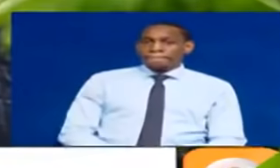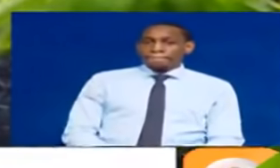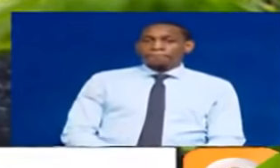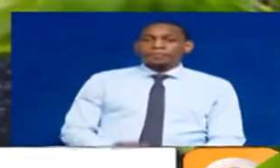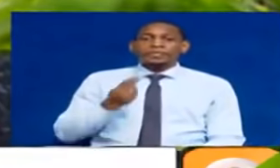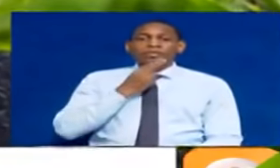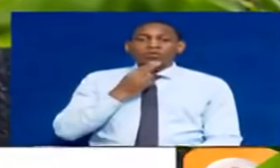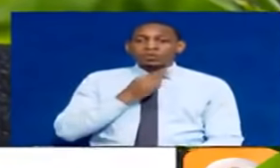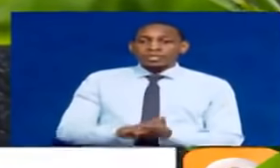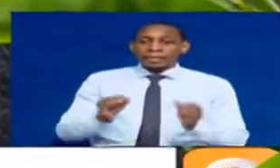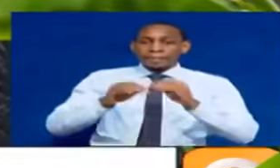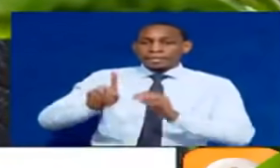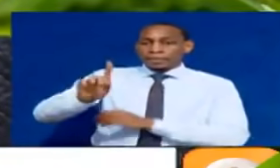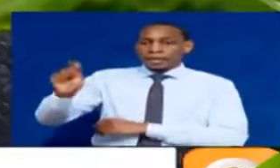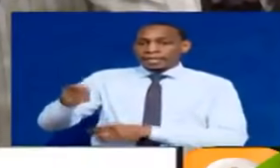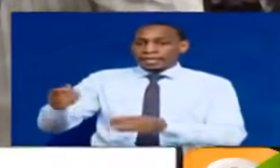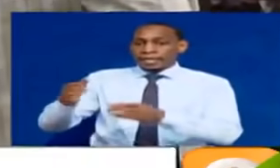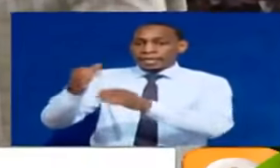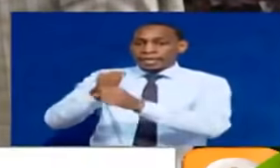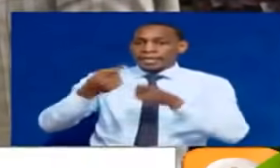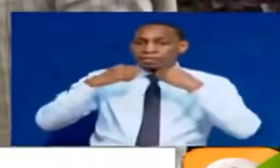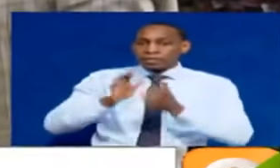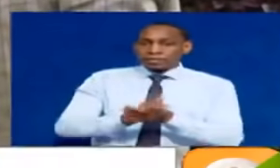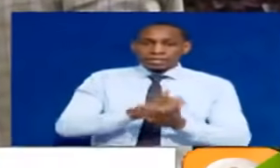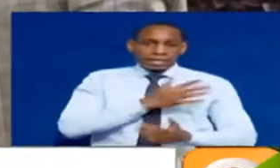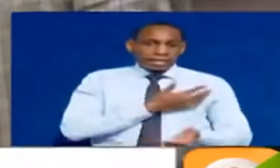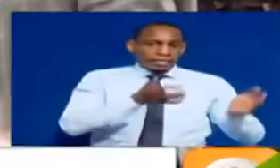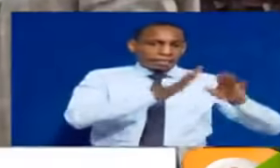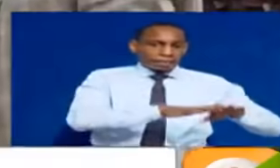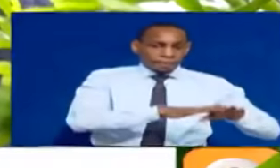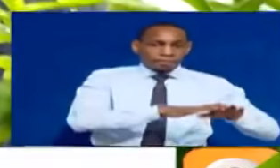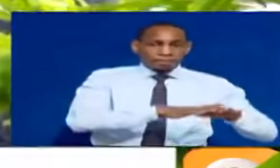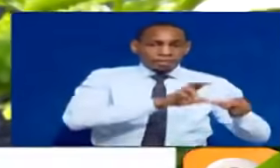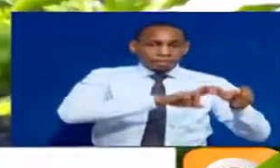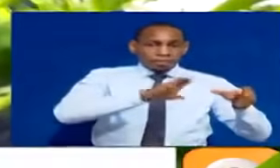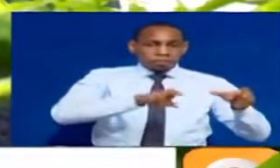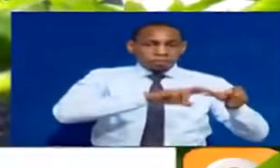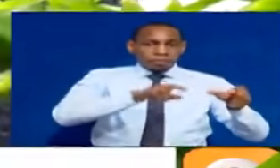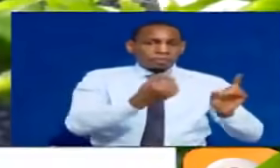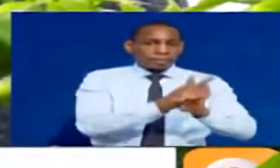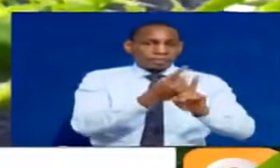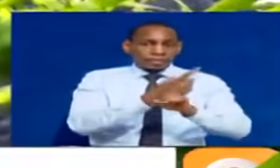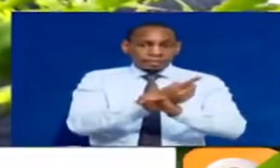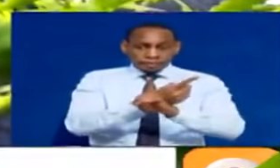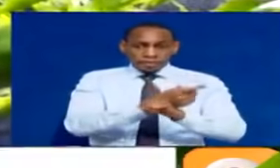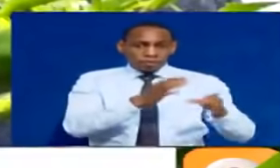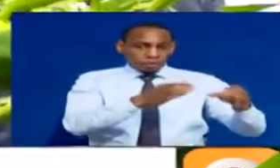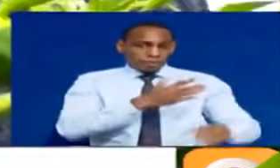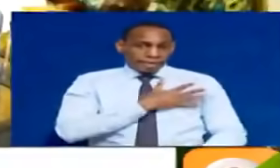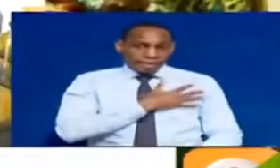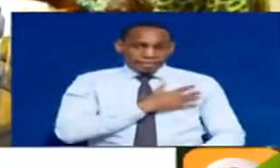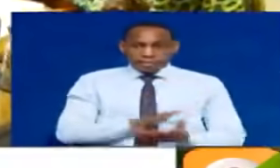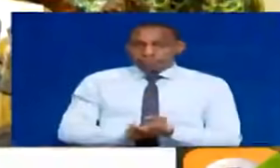The Tuesday meeting of the One Kenya Alliance announced the death of NASA with Ford Kenya, Wiper, and ANC party set to resign from the